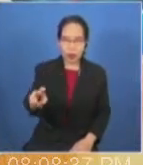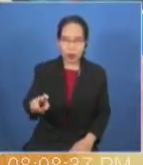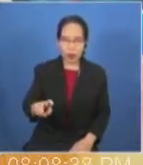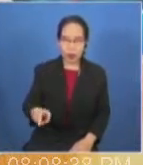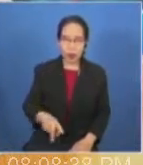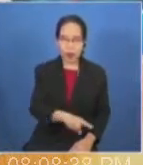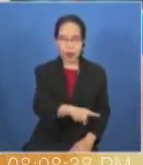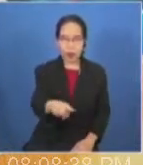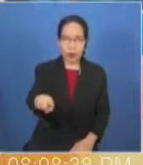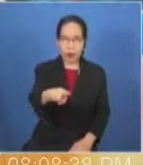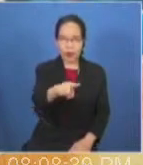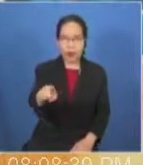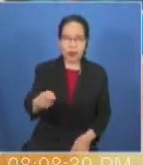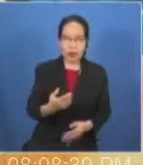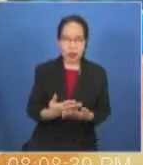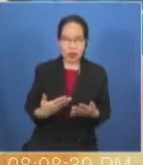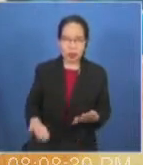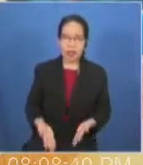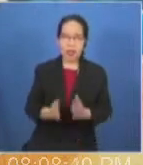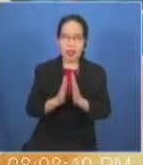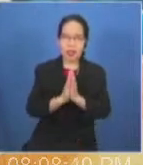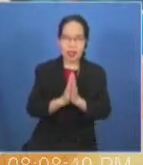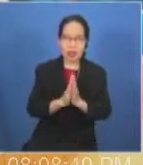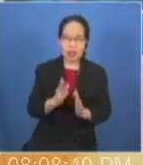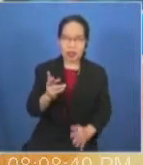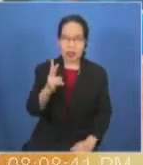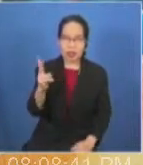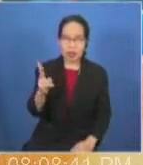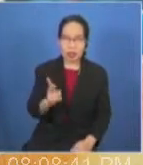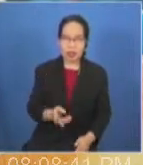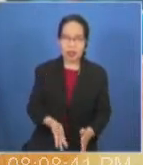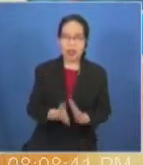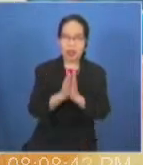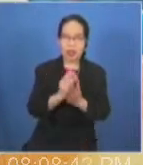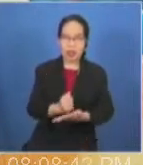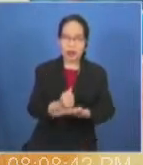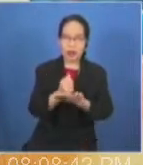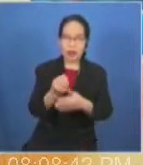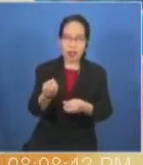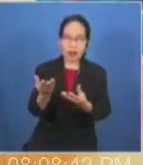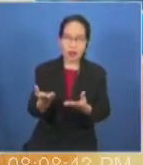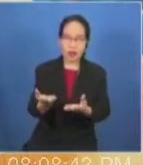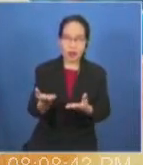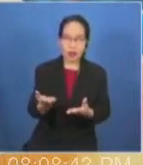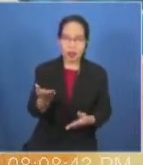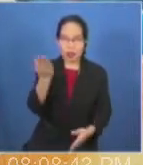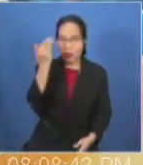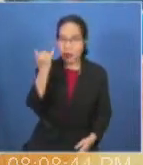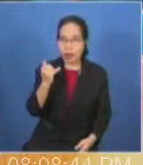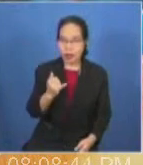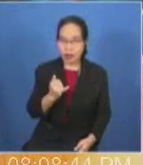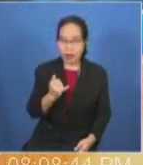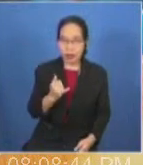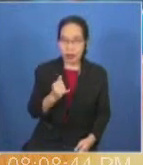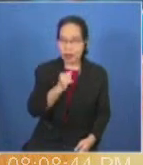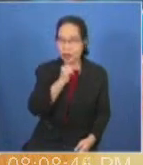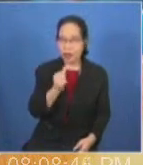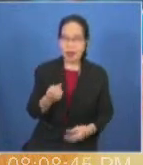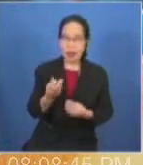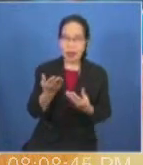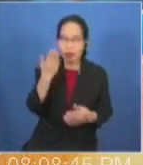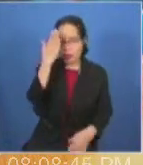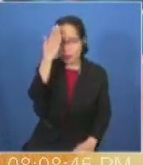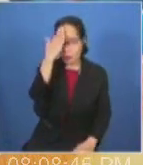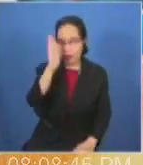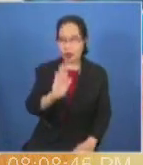straying in the streets or somebody asking for help, you need to give to them. Why not?